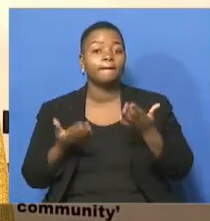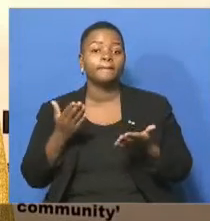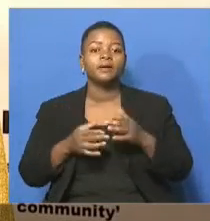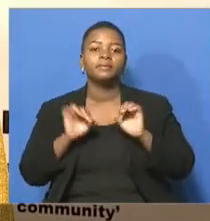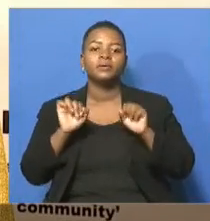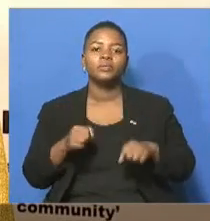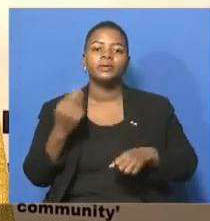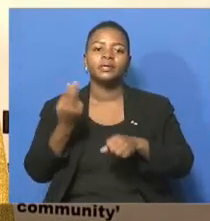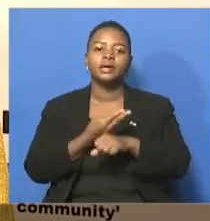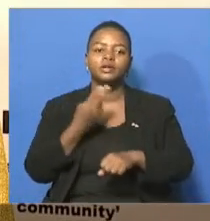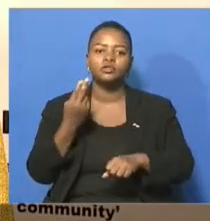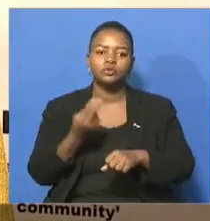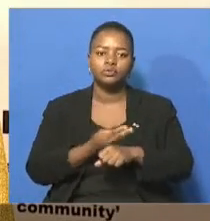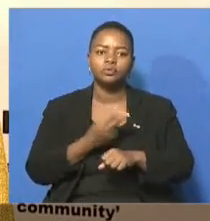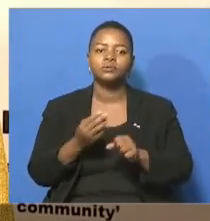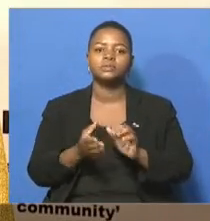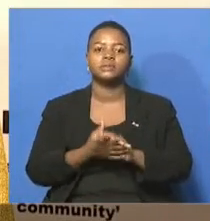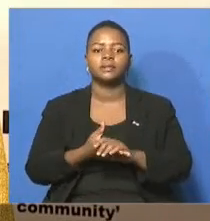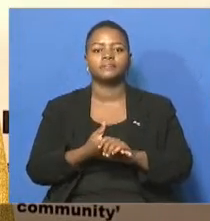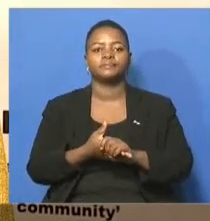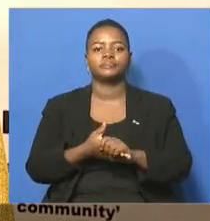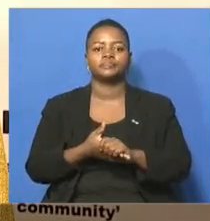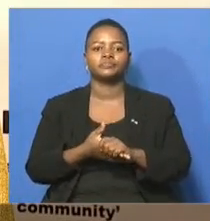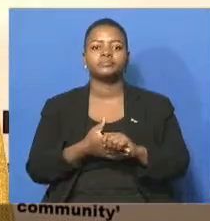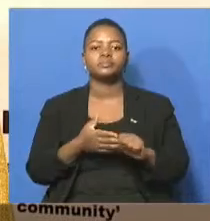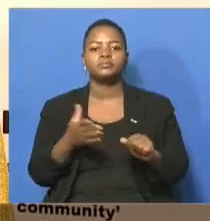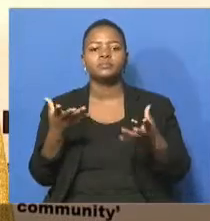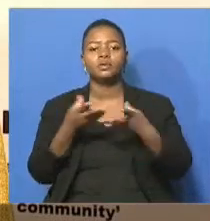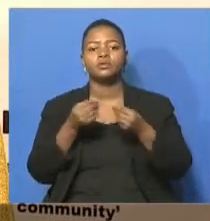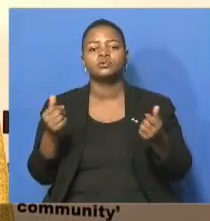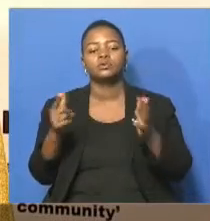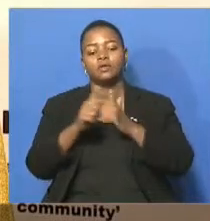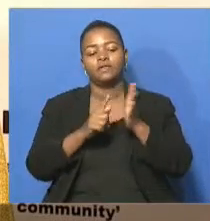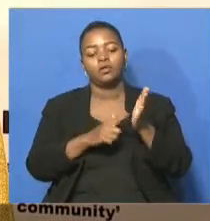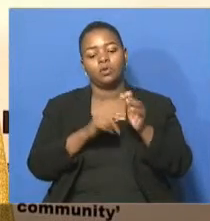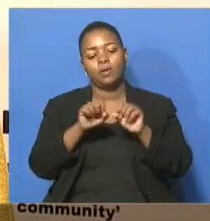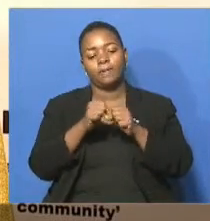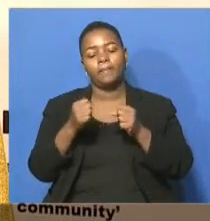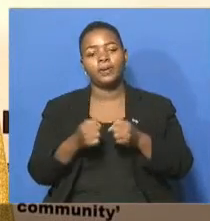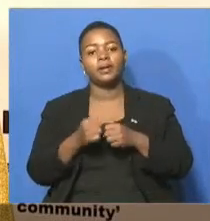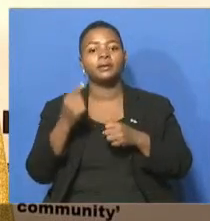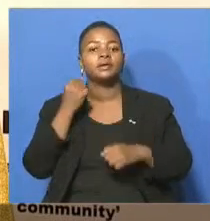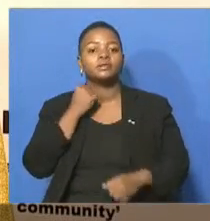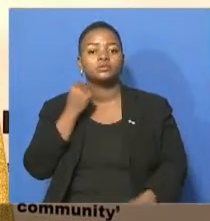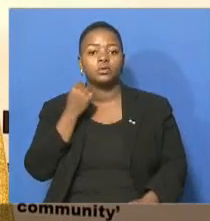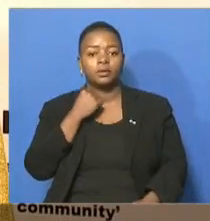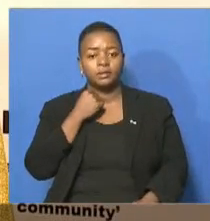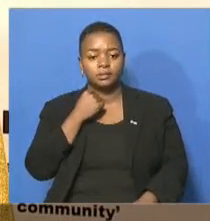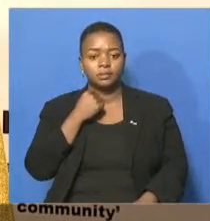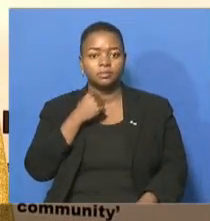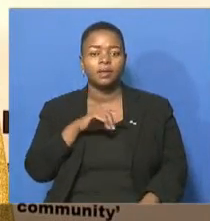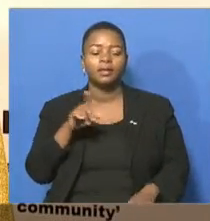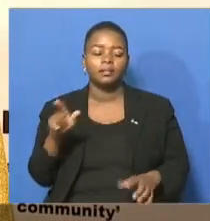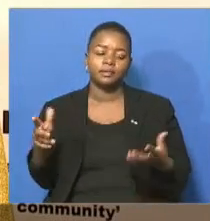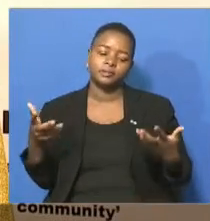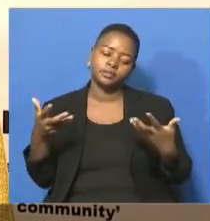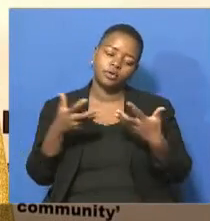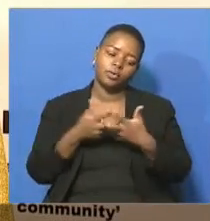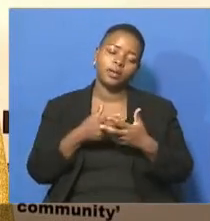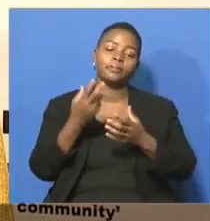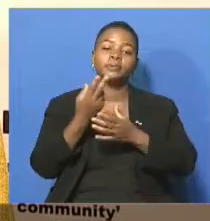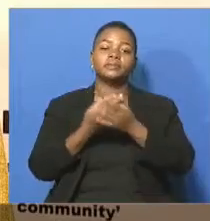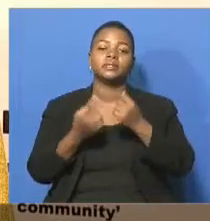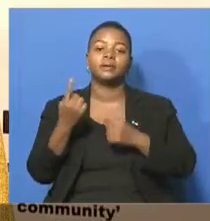we can take forward to solve issues of crime. This is the collaboration and